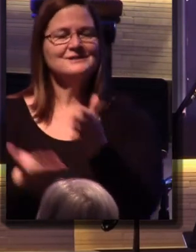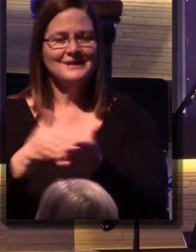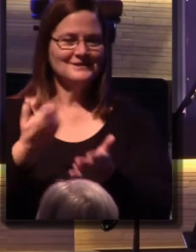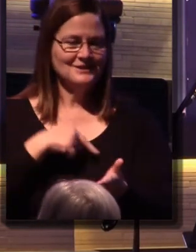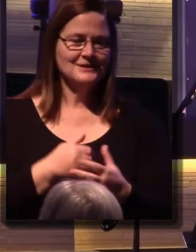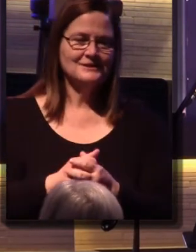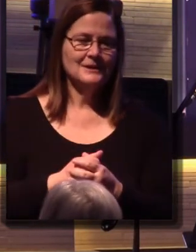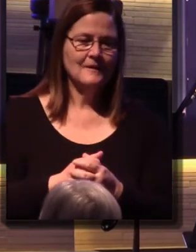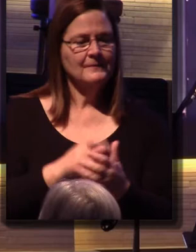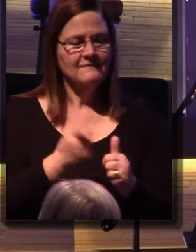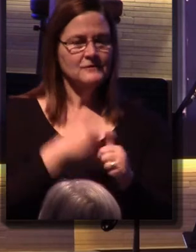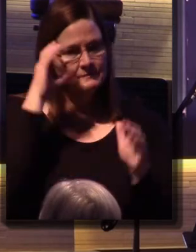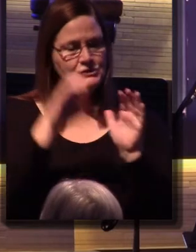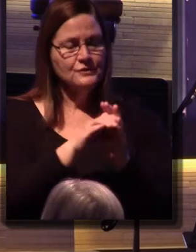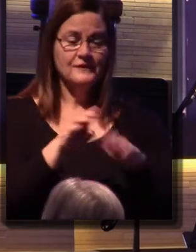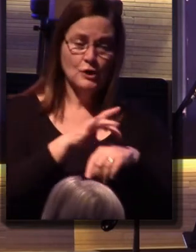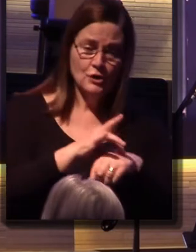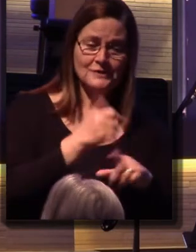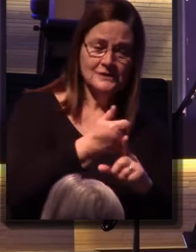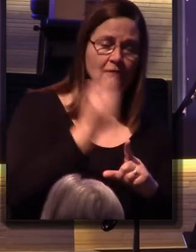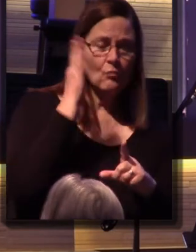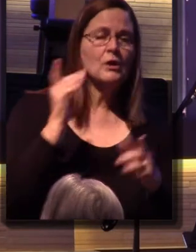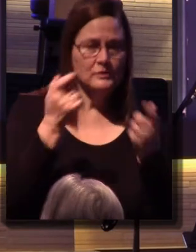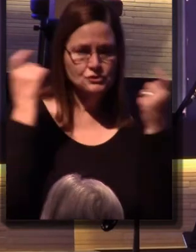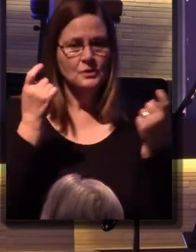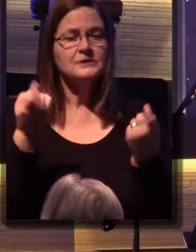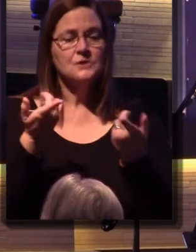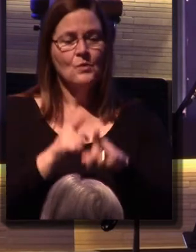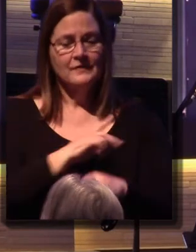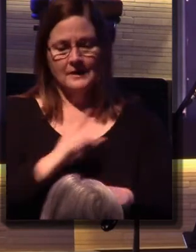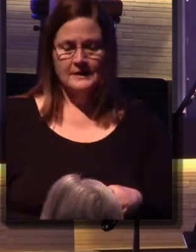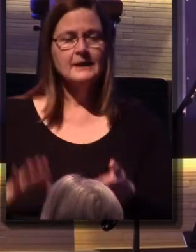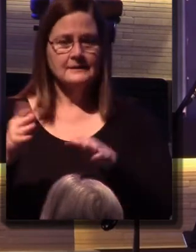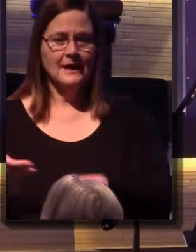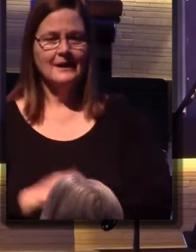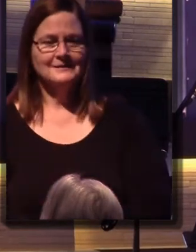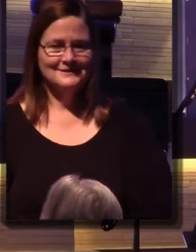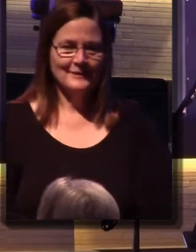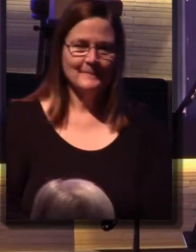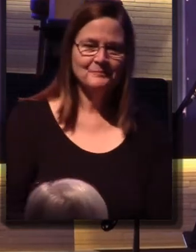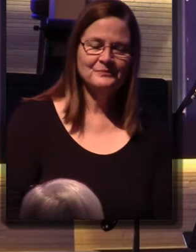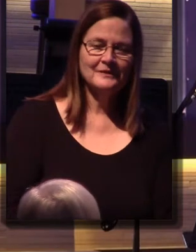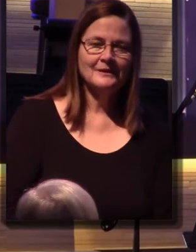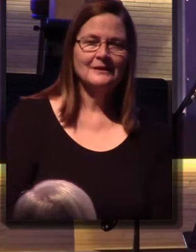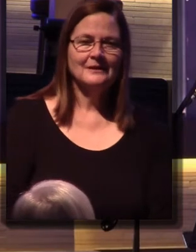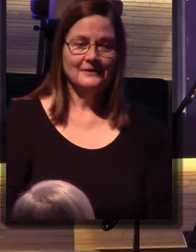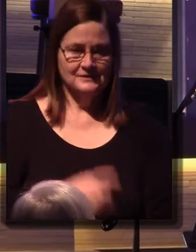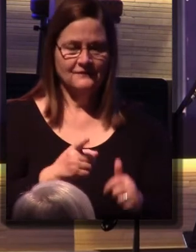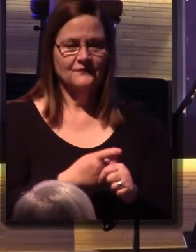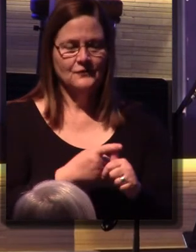right, so that's the first picture. So the first picture is that even the earth is going to rejoice at your death. That's the lament. That